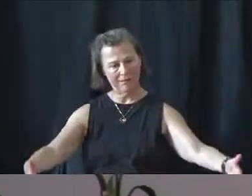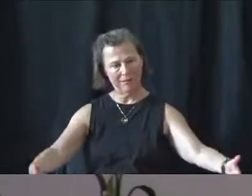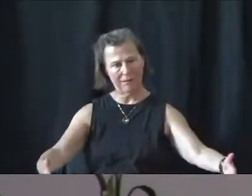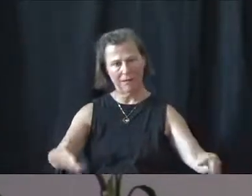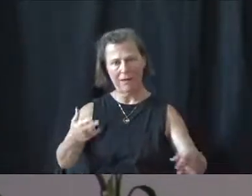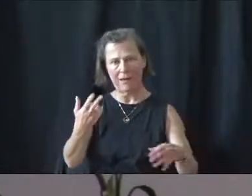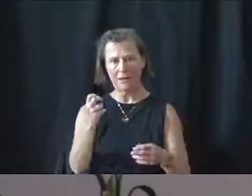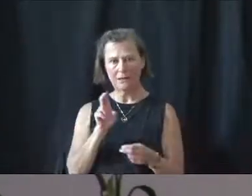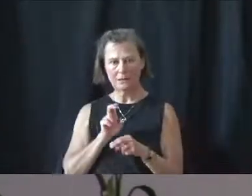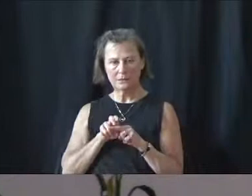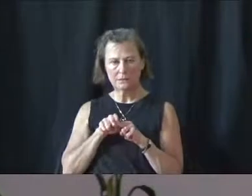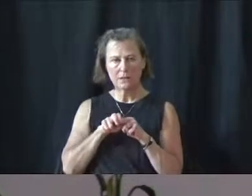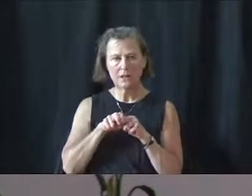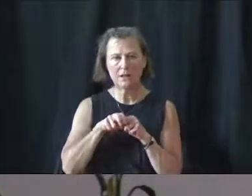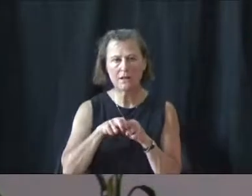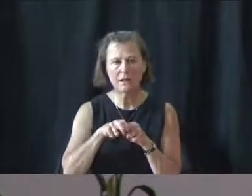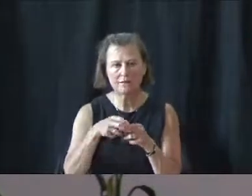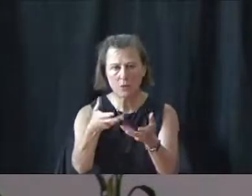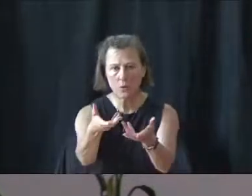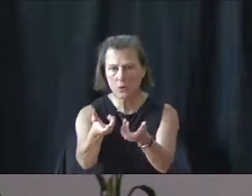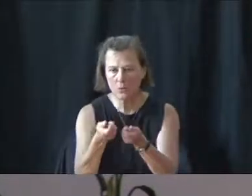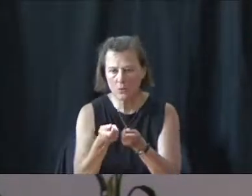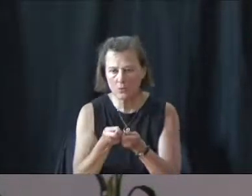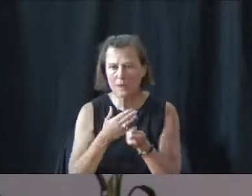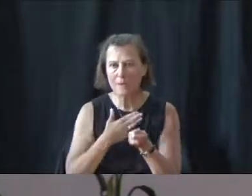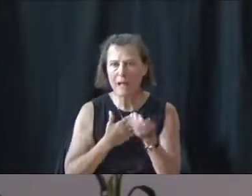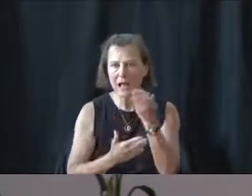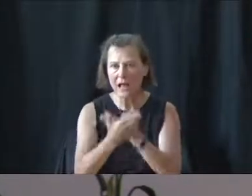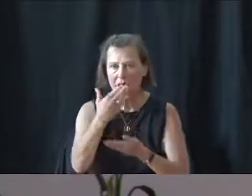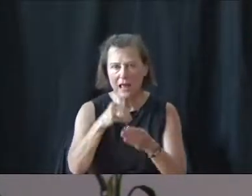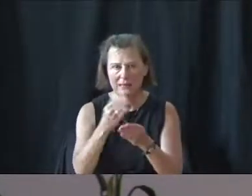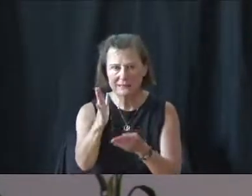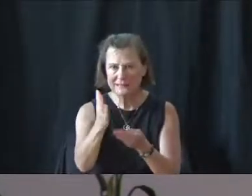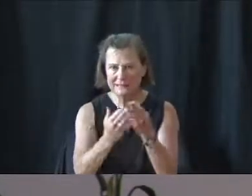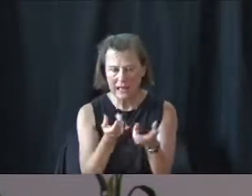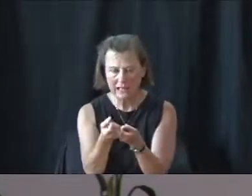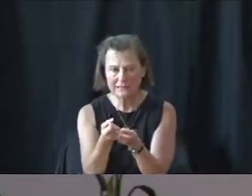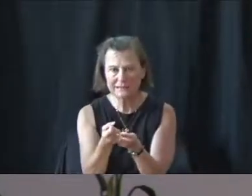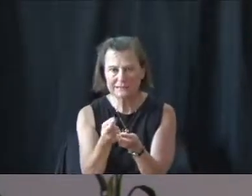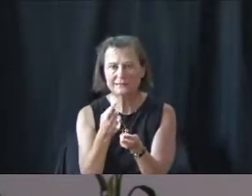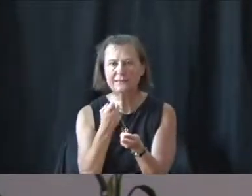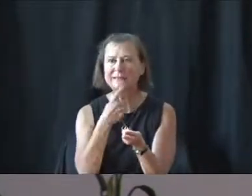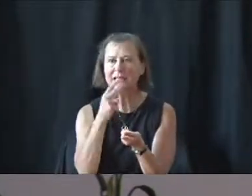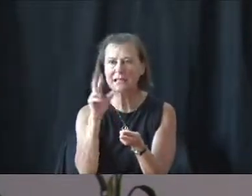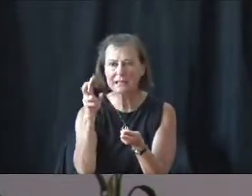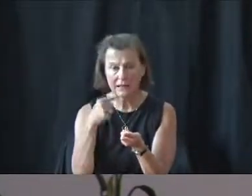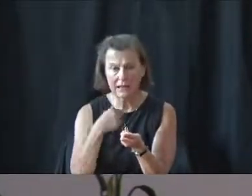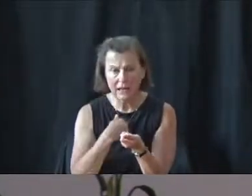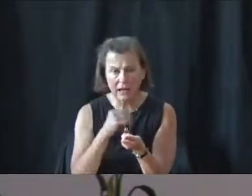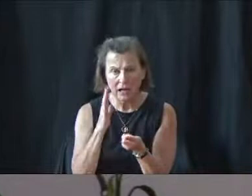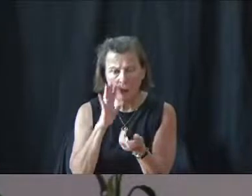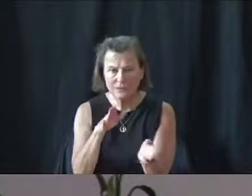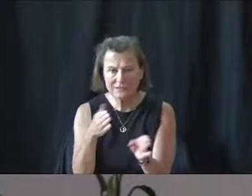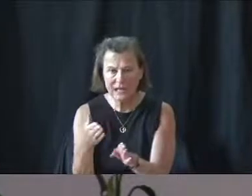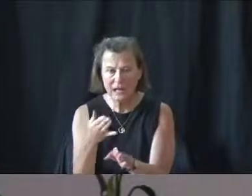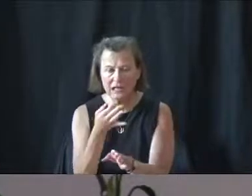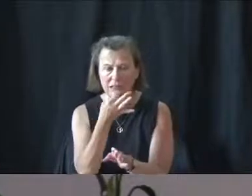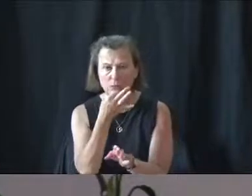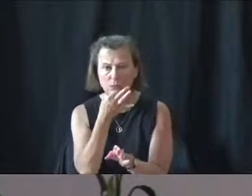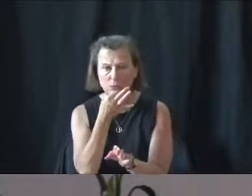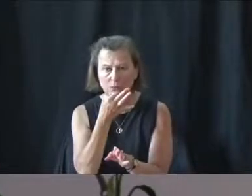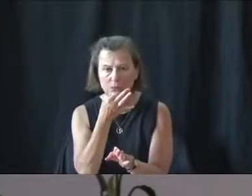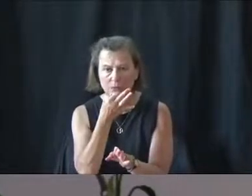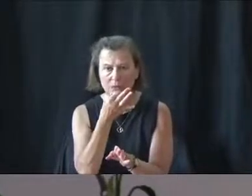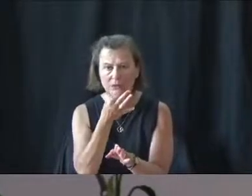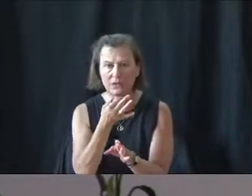leaned forward and took my 2 hands in his hands and said, I'm going to die soon.